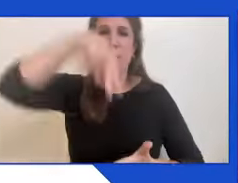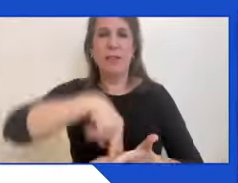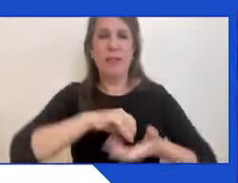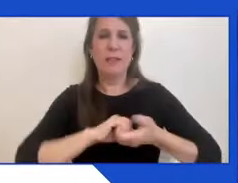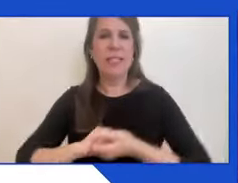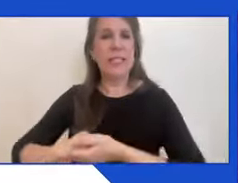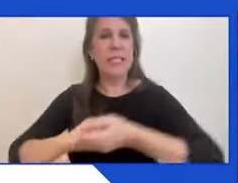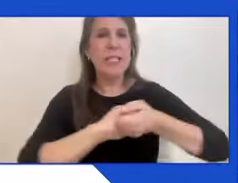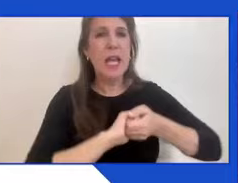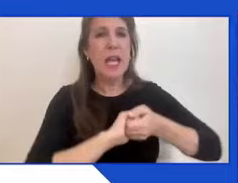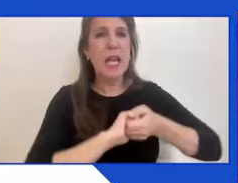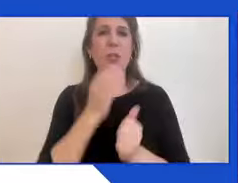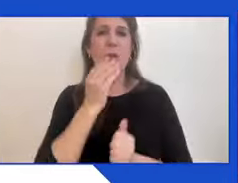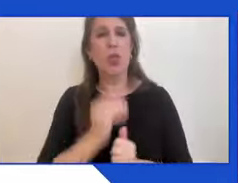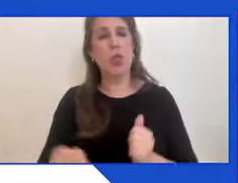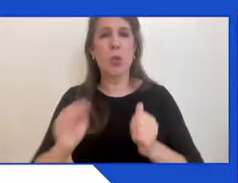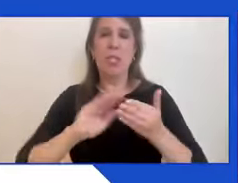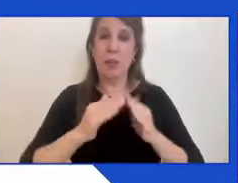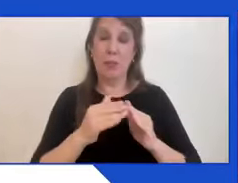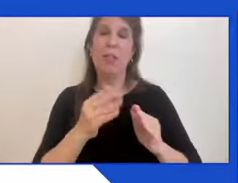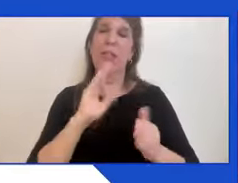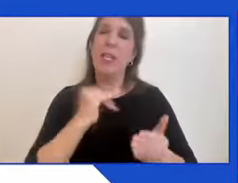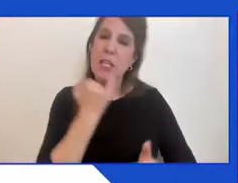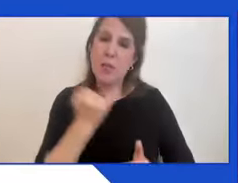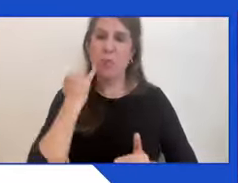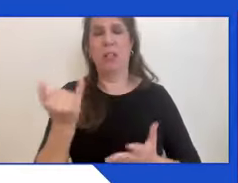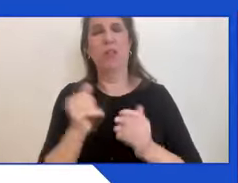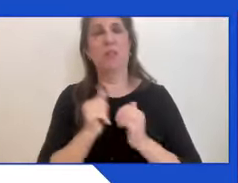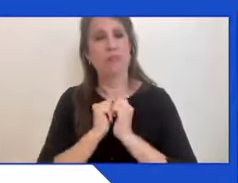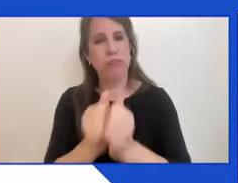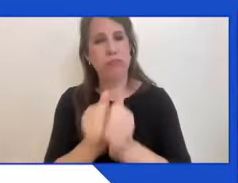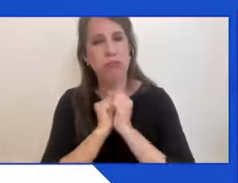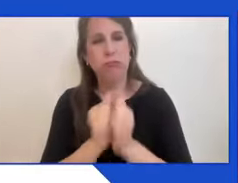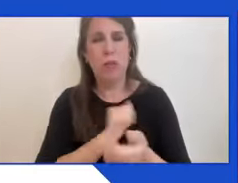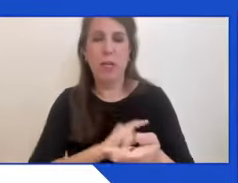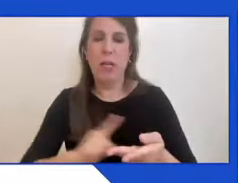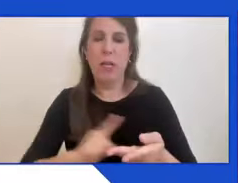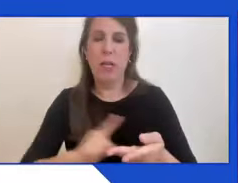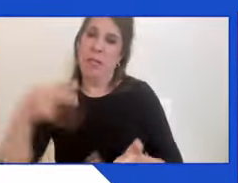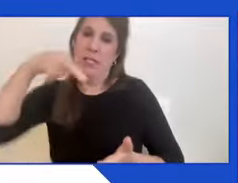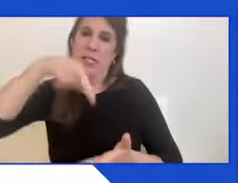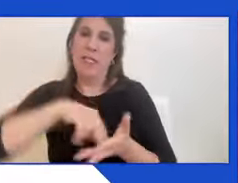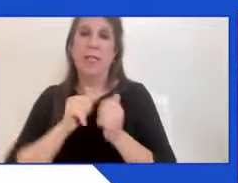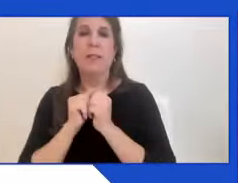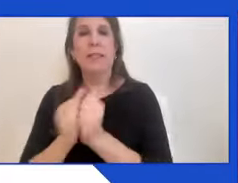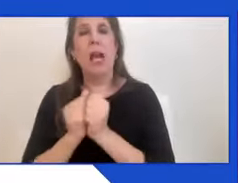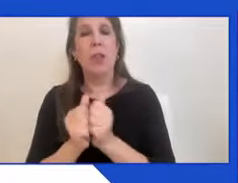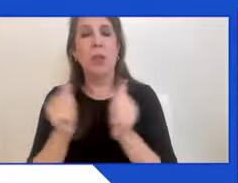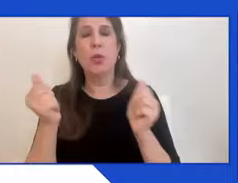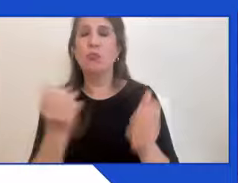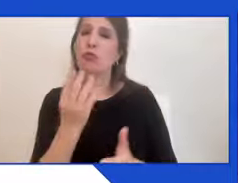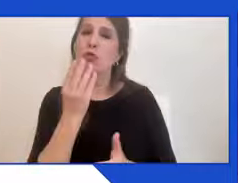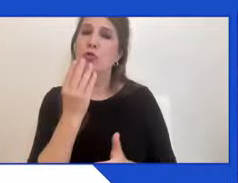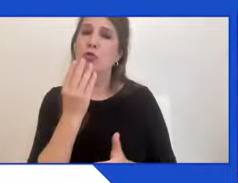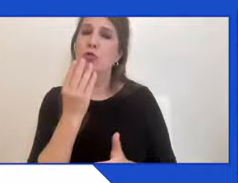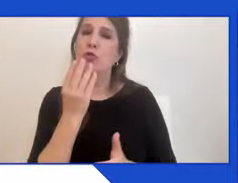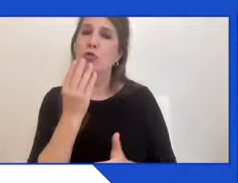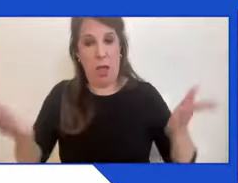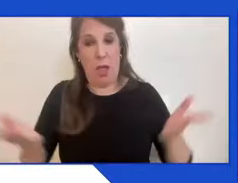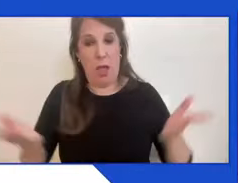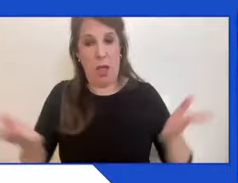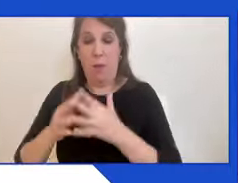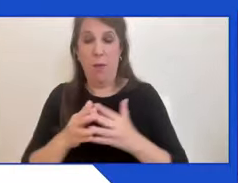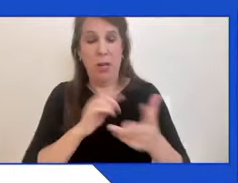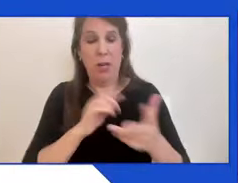the Jewish community in Israel. We stand together with the Jewish community in America. We stand together with the Jewish